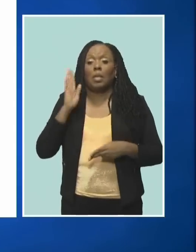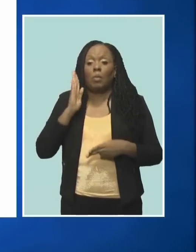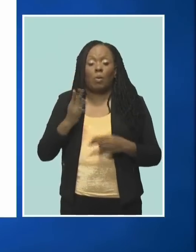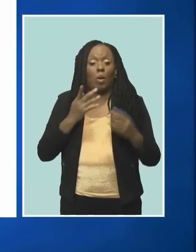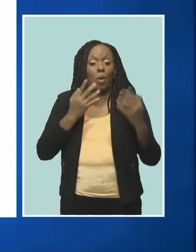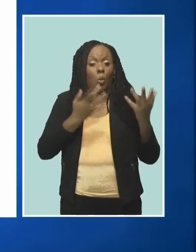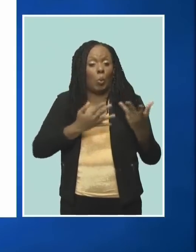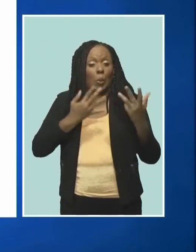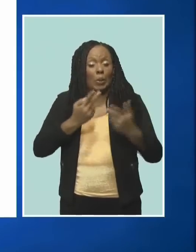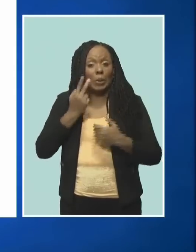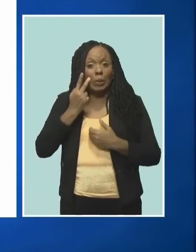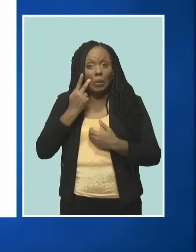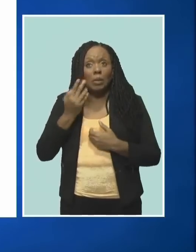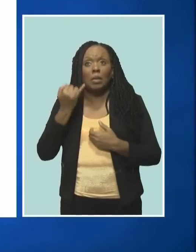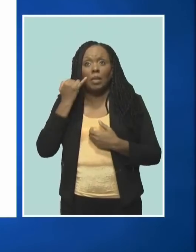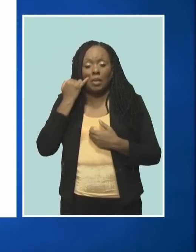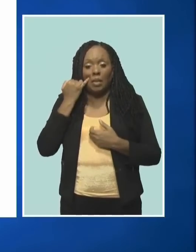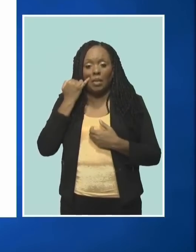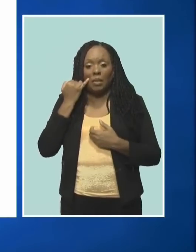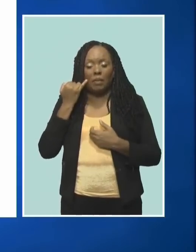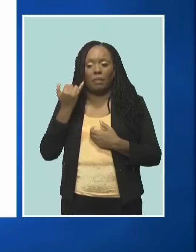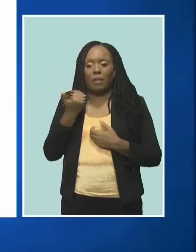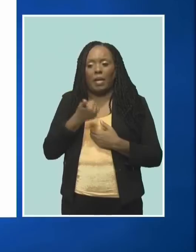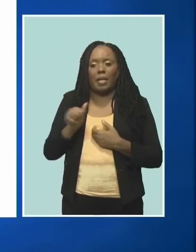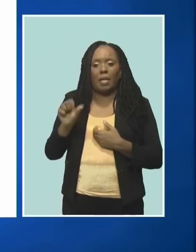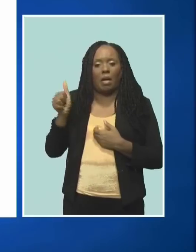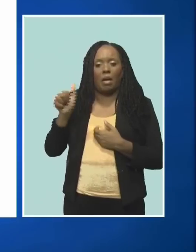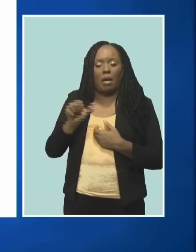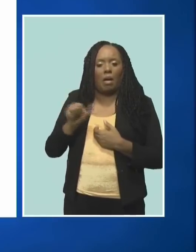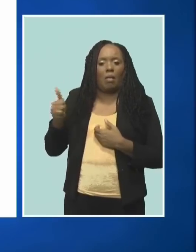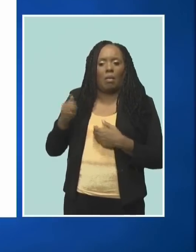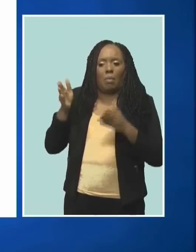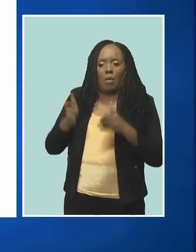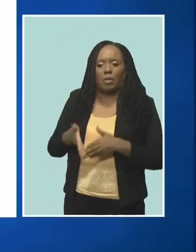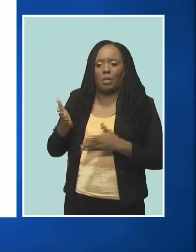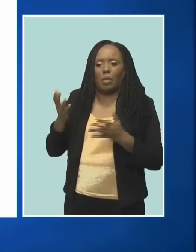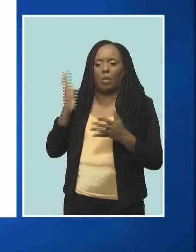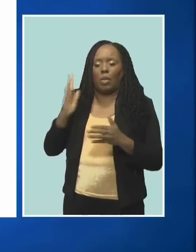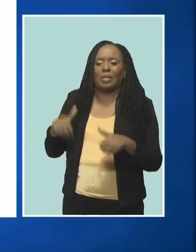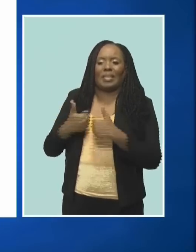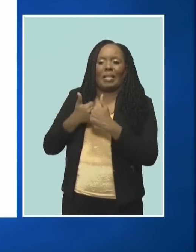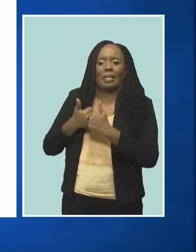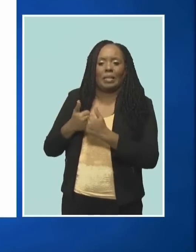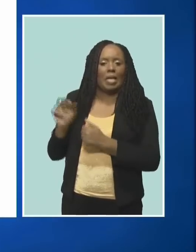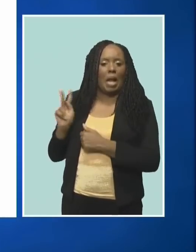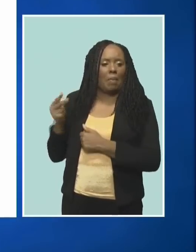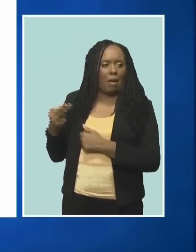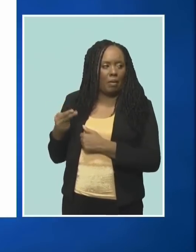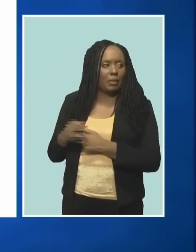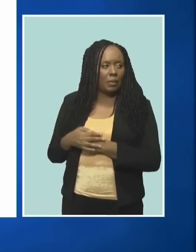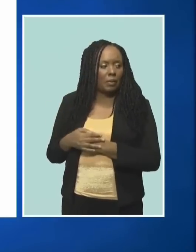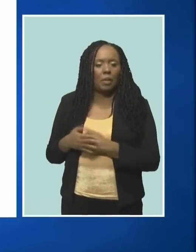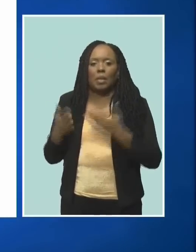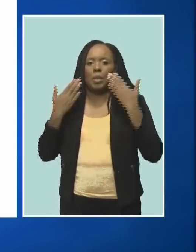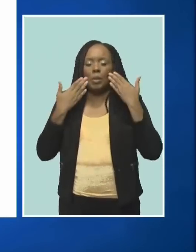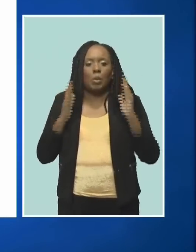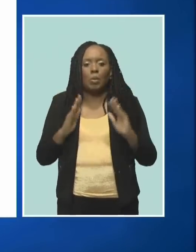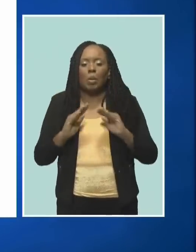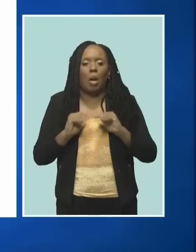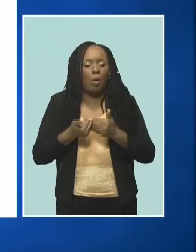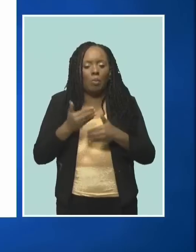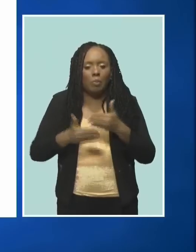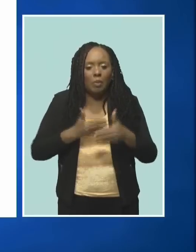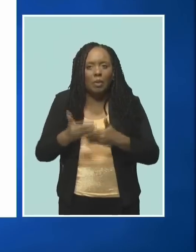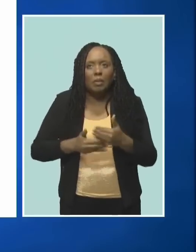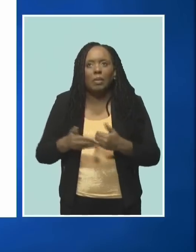convention approaches, whether she will be challenged, and if she's challenged, how the primaries will go, if they will do blitz primaries, or